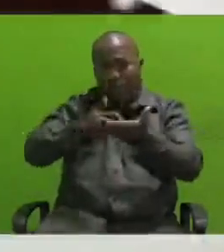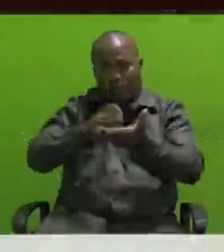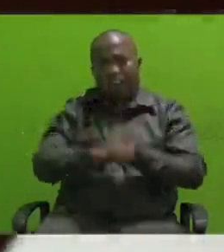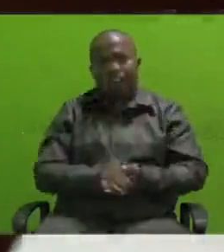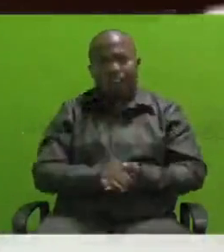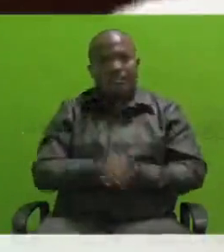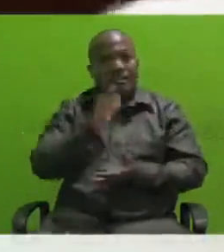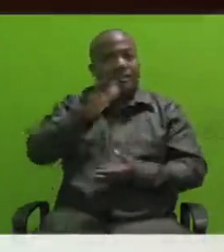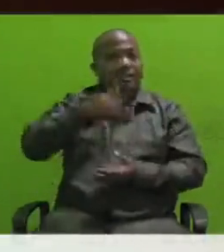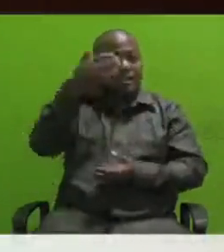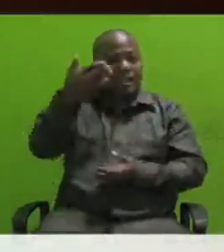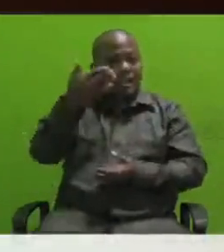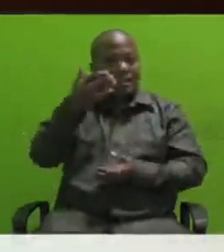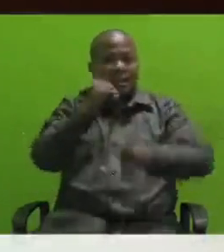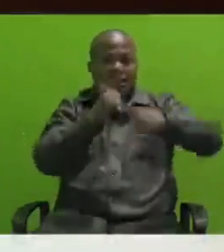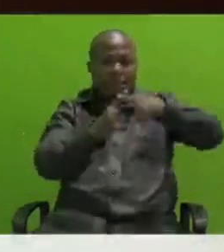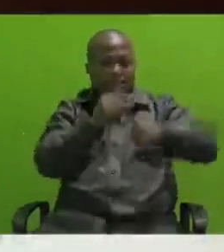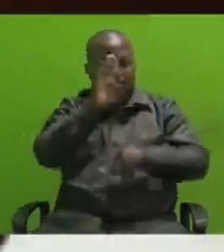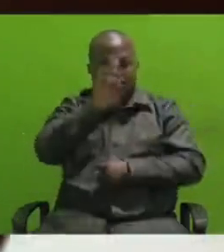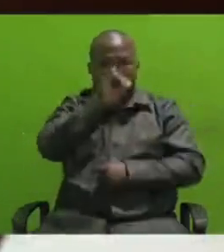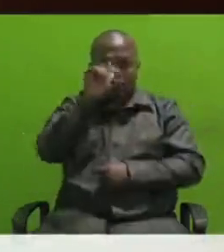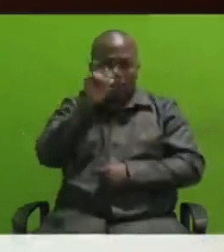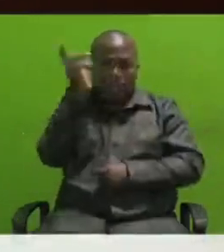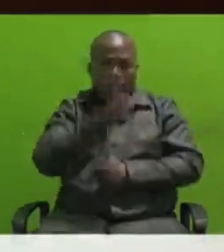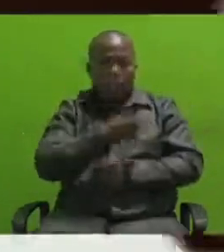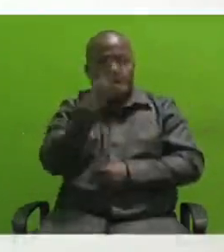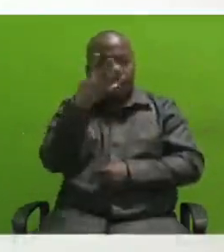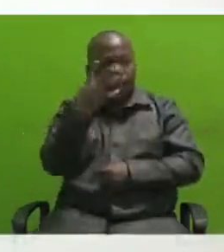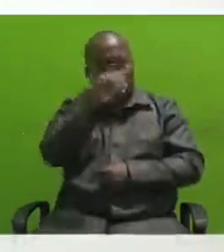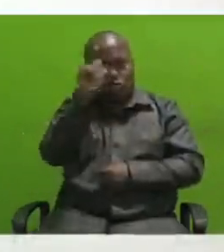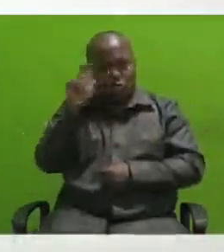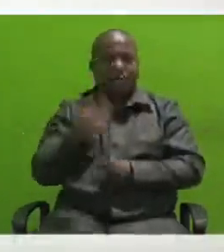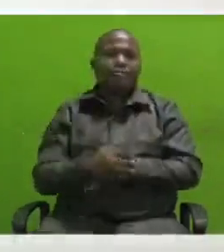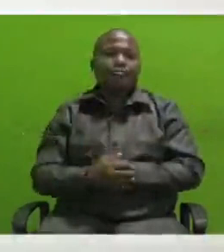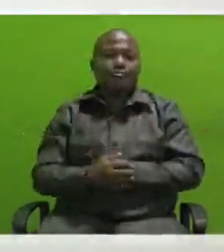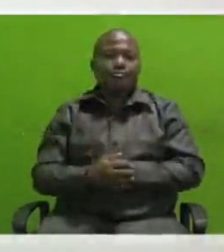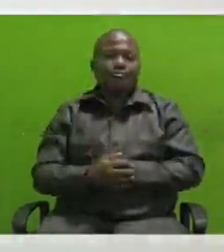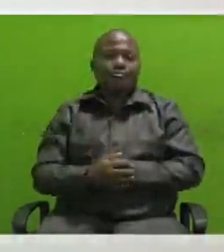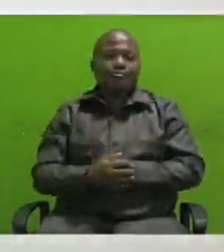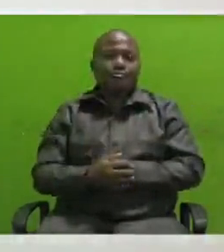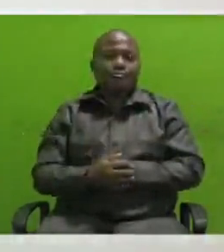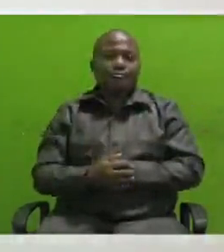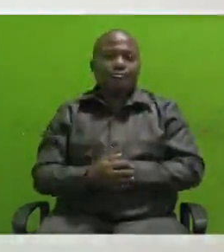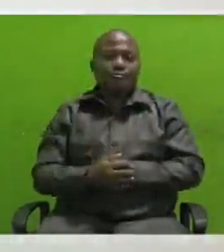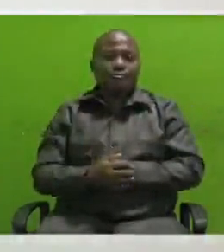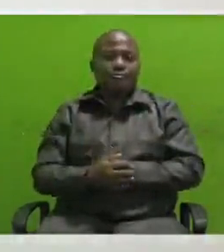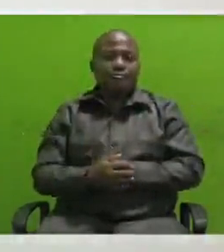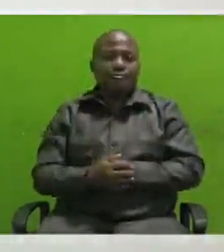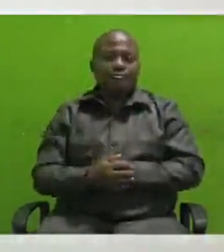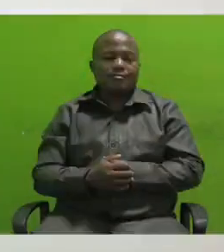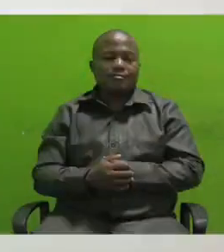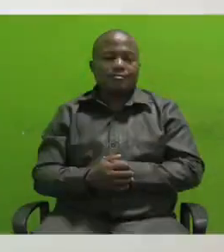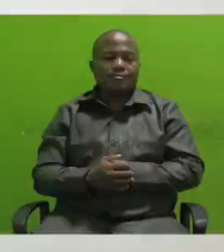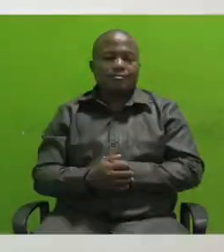then plus b squared over 4a squared. If you multiply it out, you're going to have x squared plus bx plus